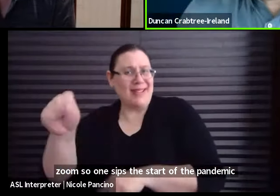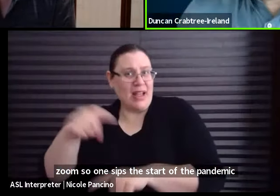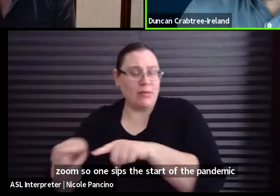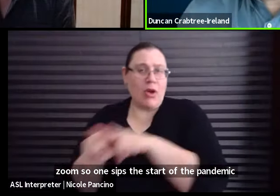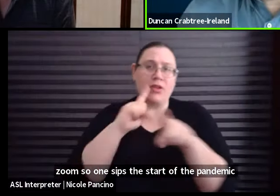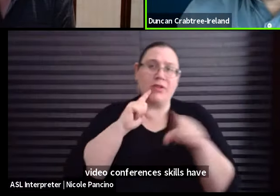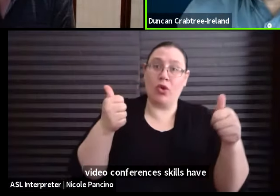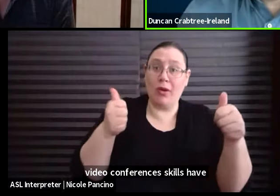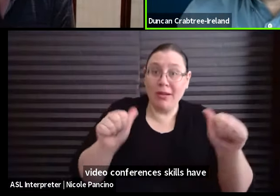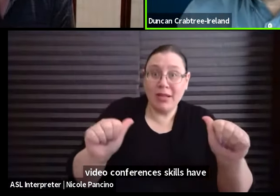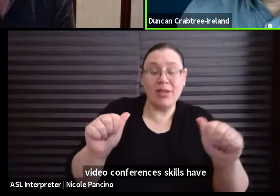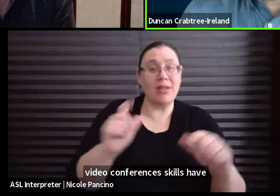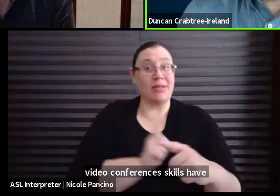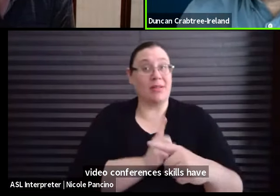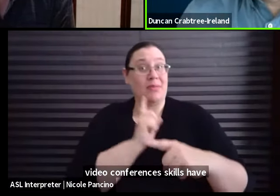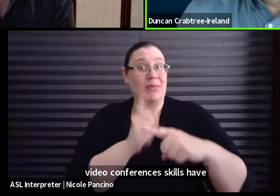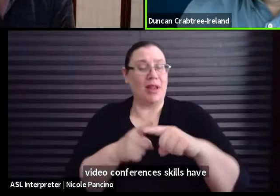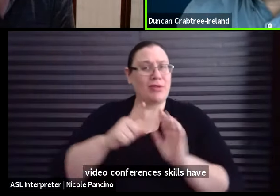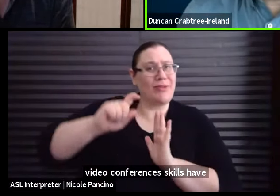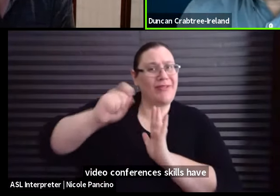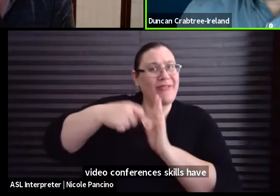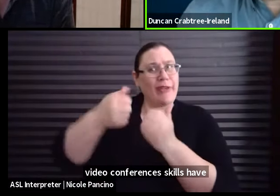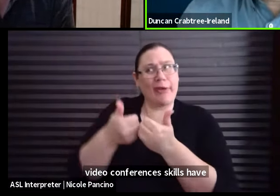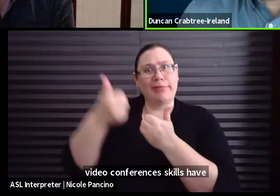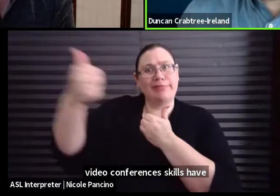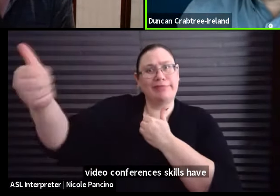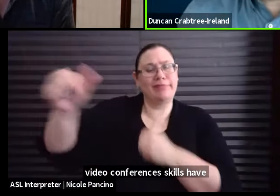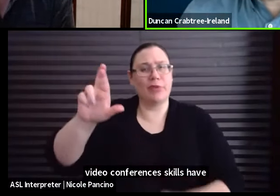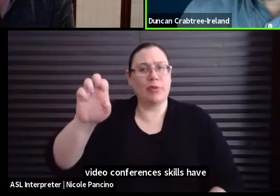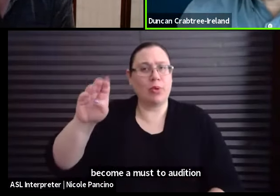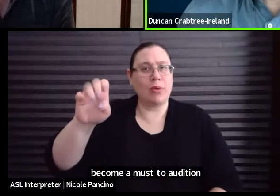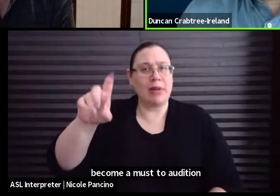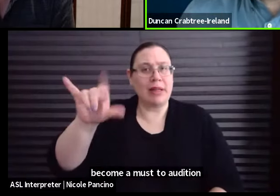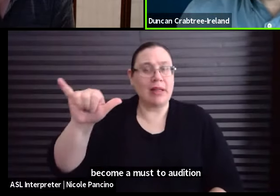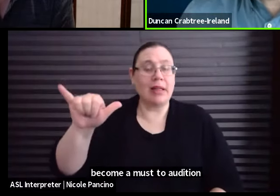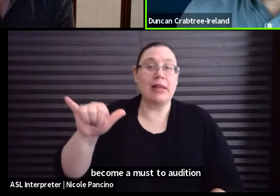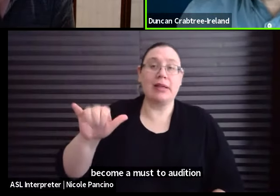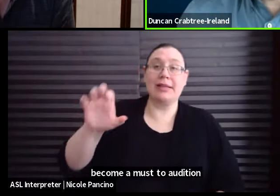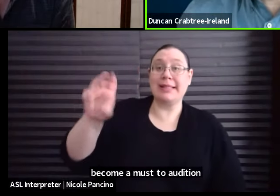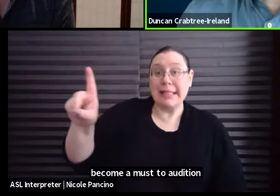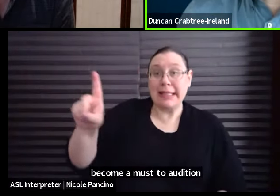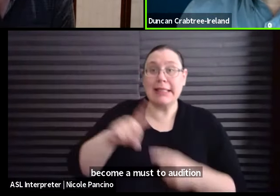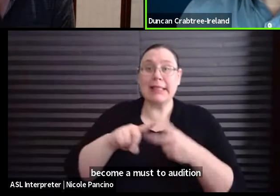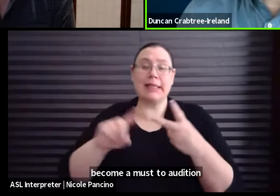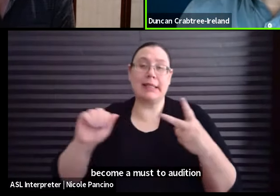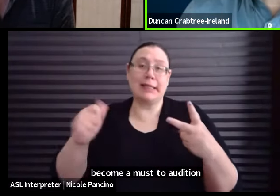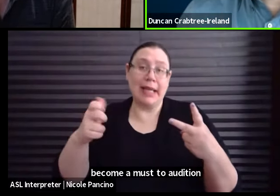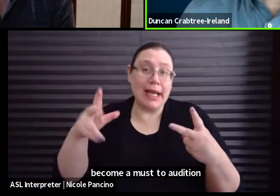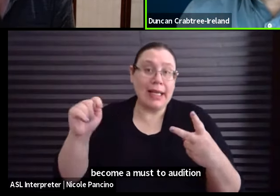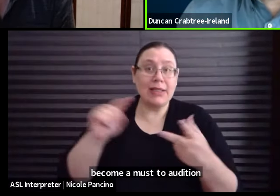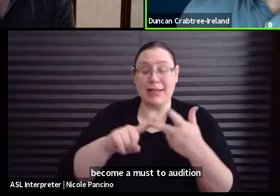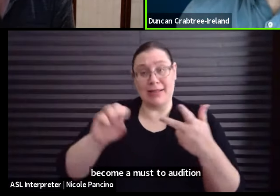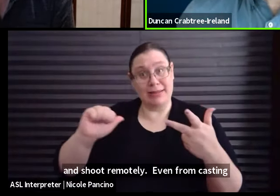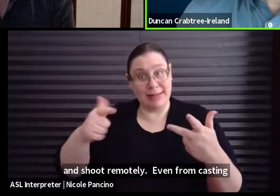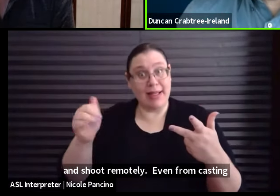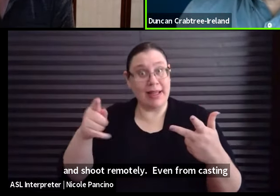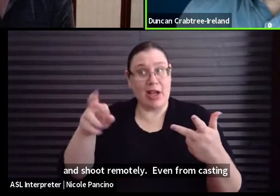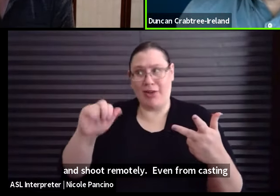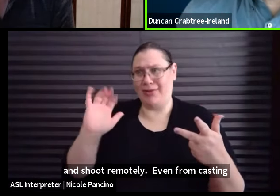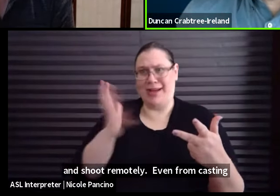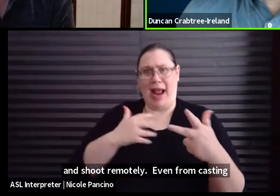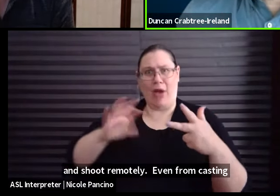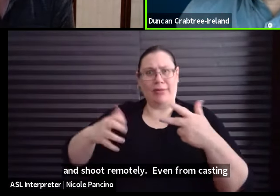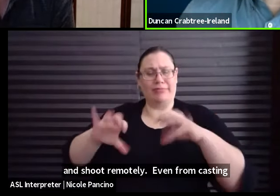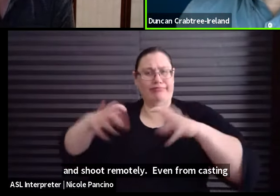audition and even to shoot remotely. Everyone from casting directors to agents to SAG-AFTRA and the SAG-AFTRA Foundation